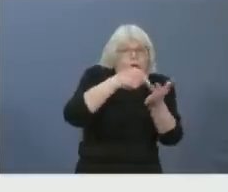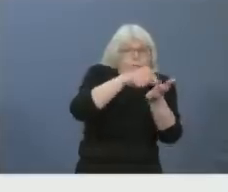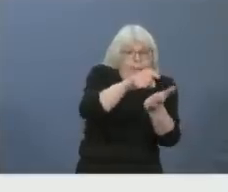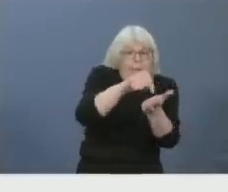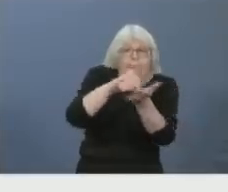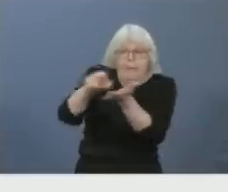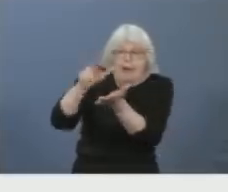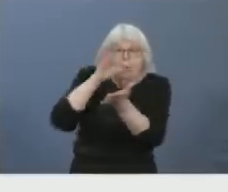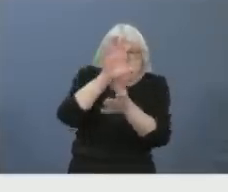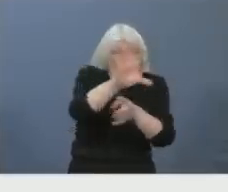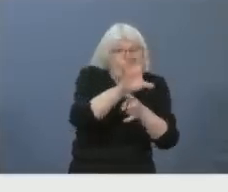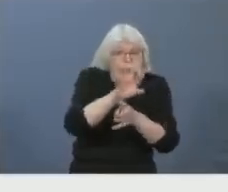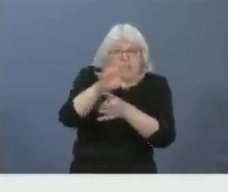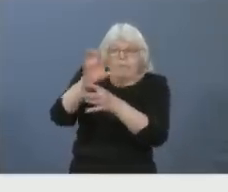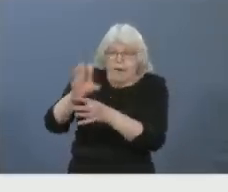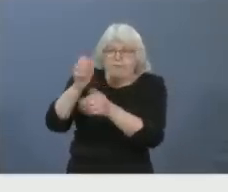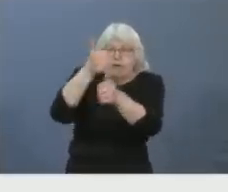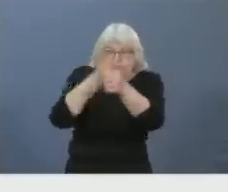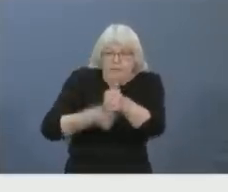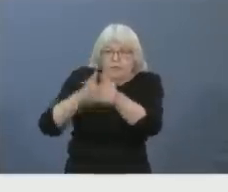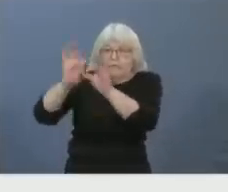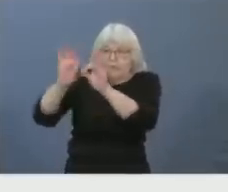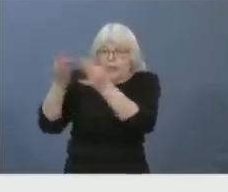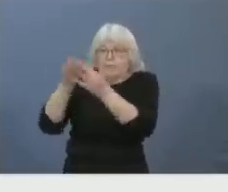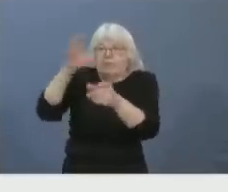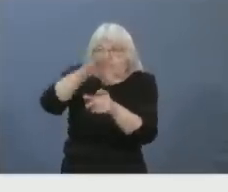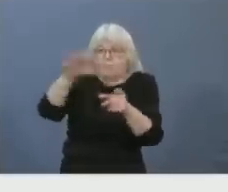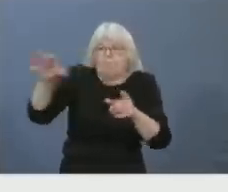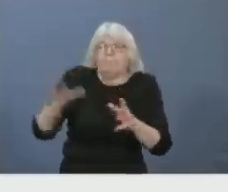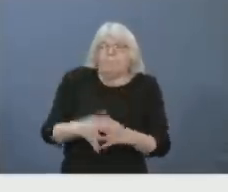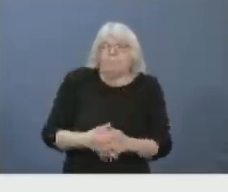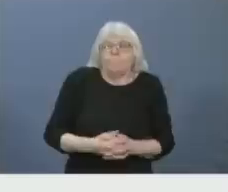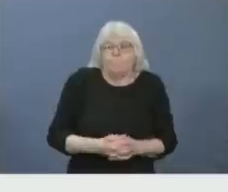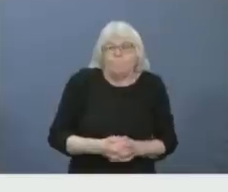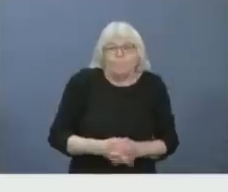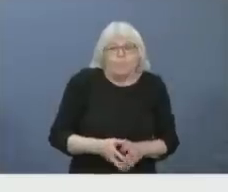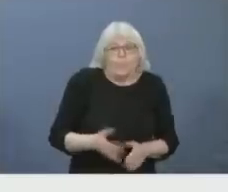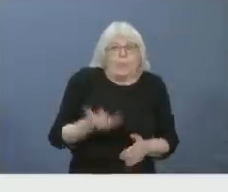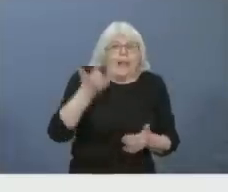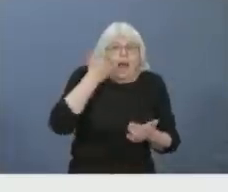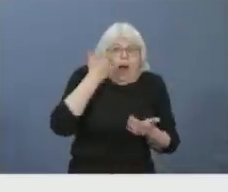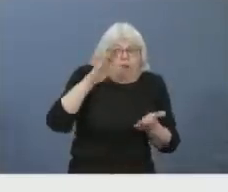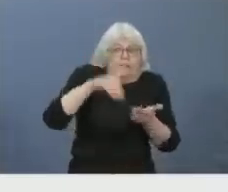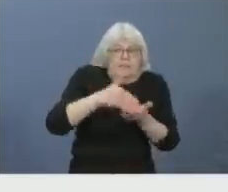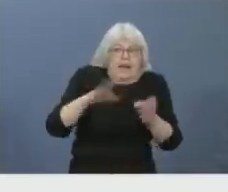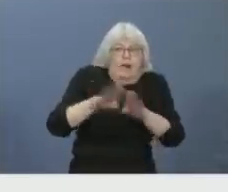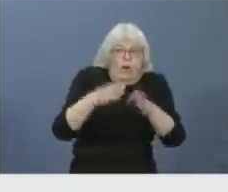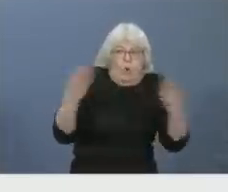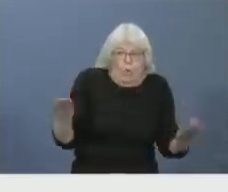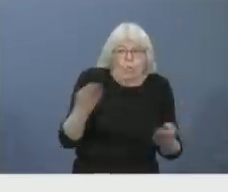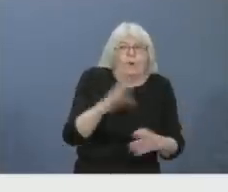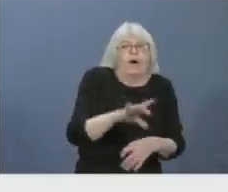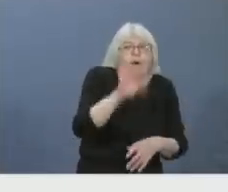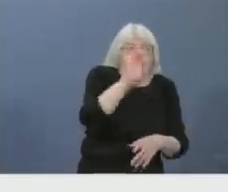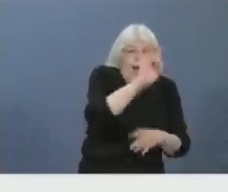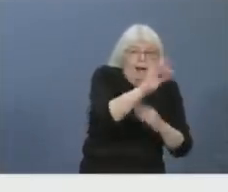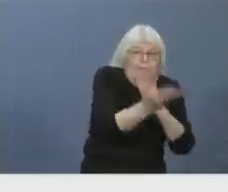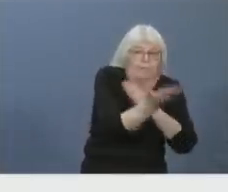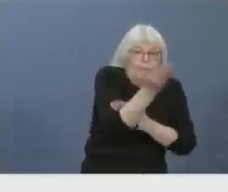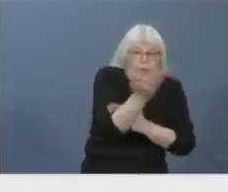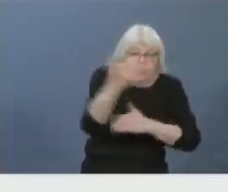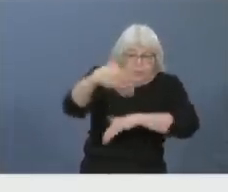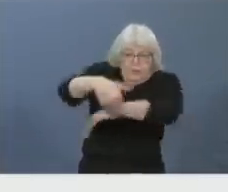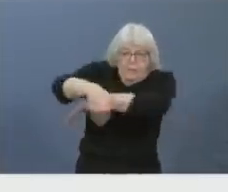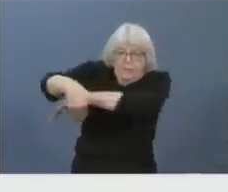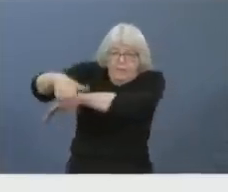above and beyond the call center. Our call center is activated, however, from 8 a.m. to 8 p.m. Atlantic time. And we can be reached